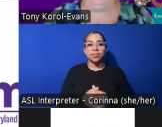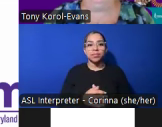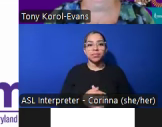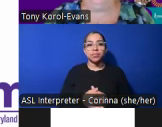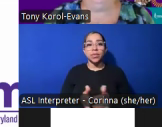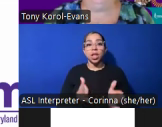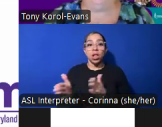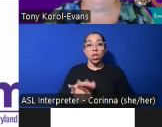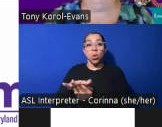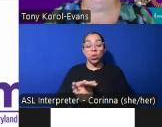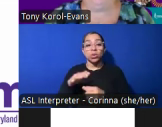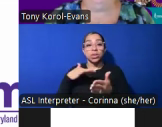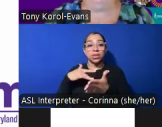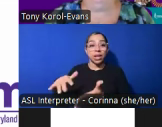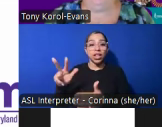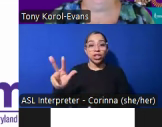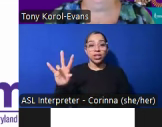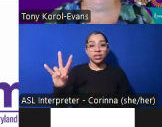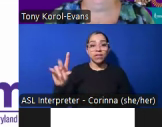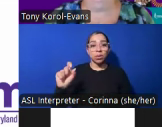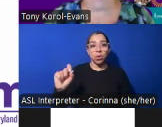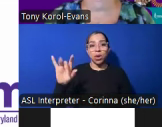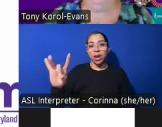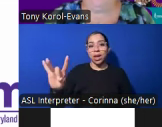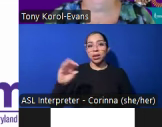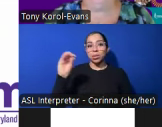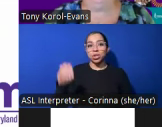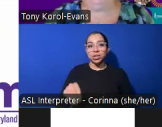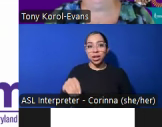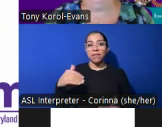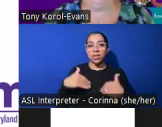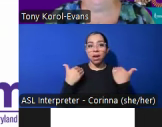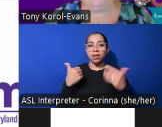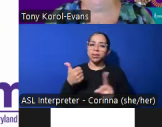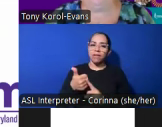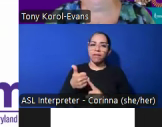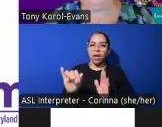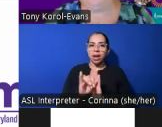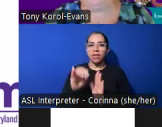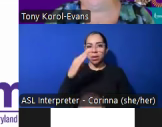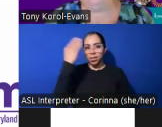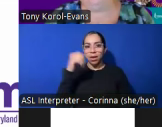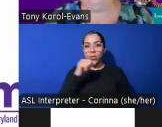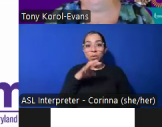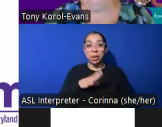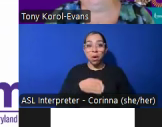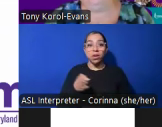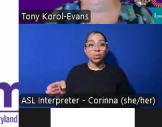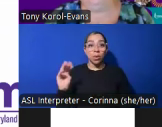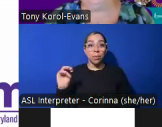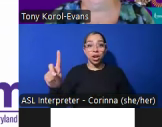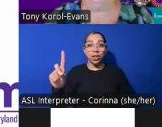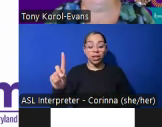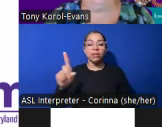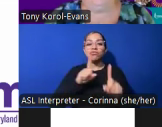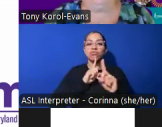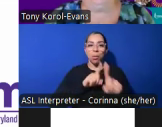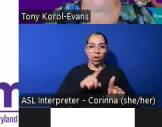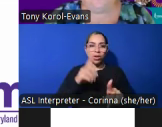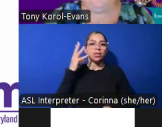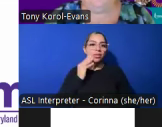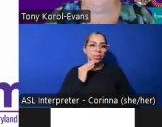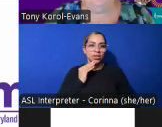37.8% of young self-identified Black women in Baltimore reported experiencing reproductive coercion. That's over